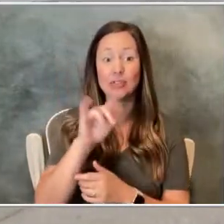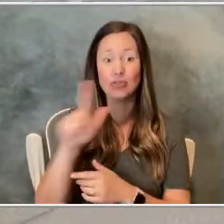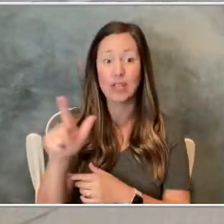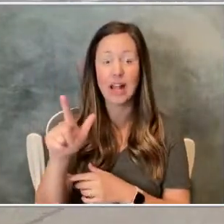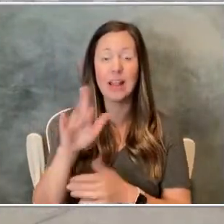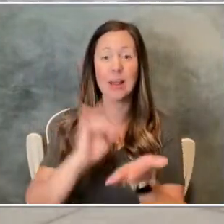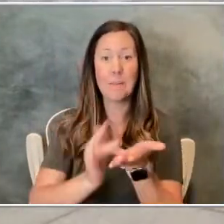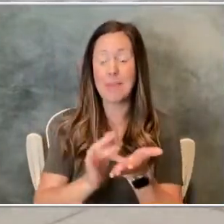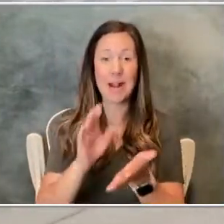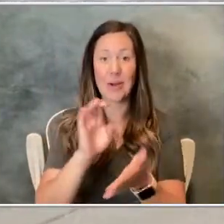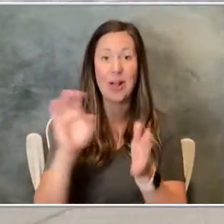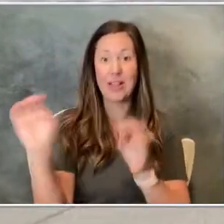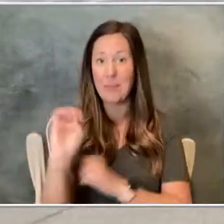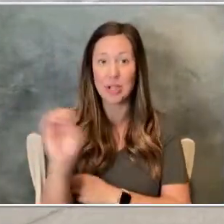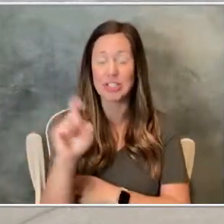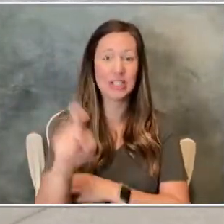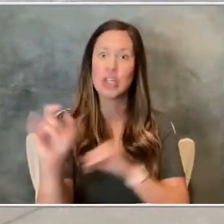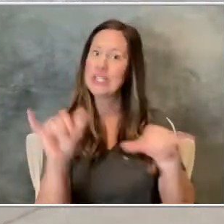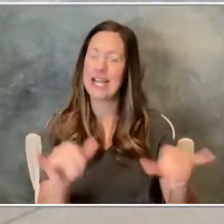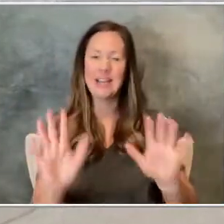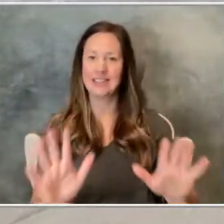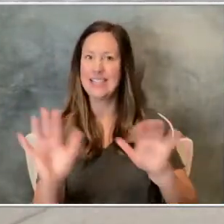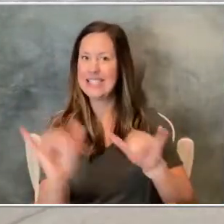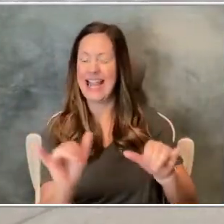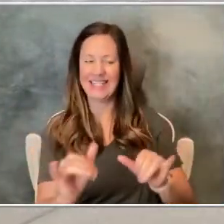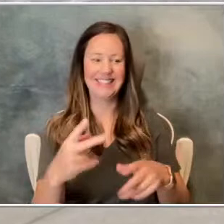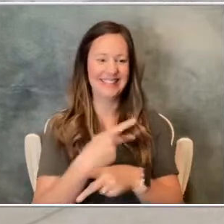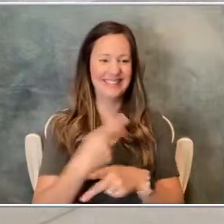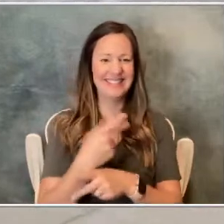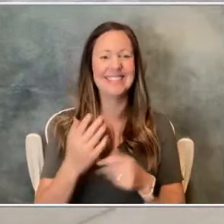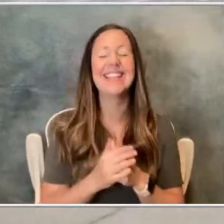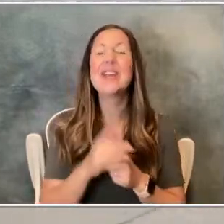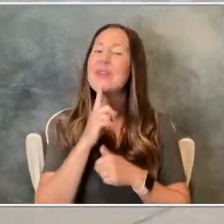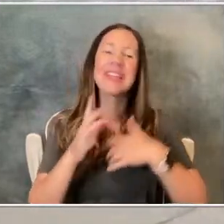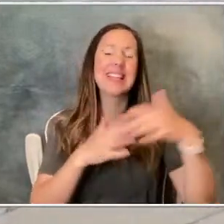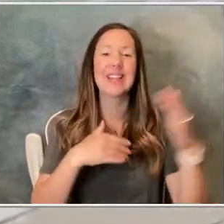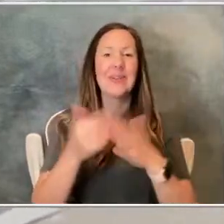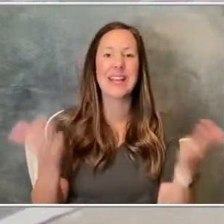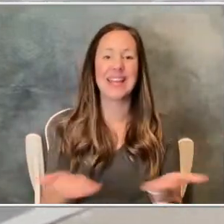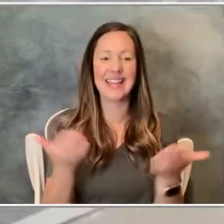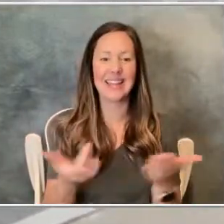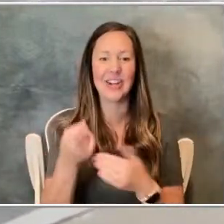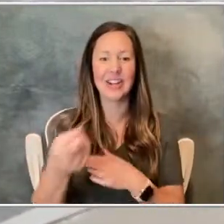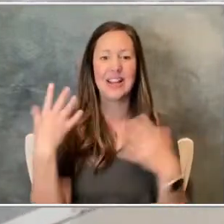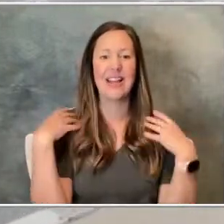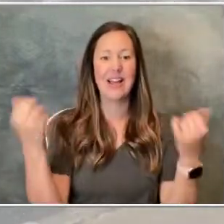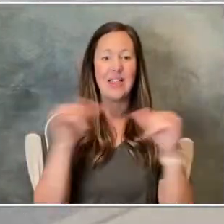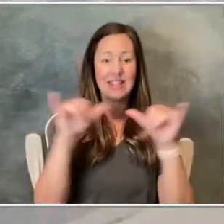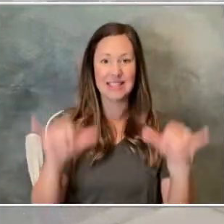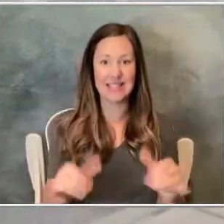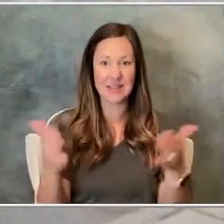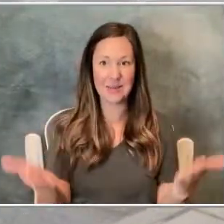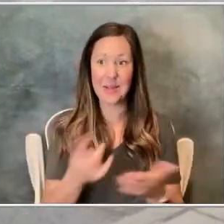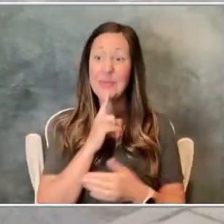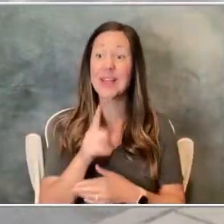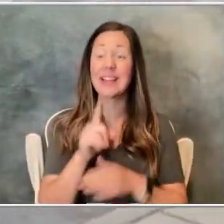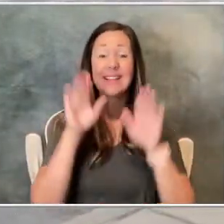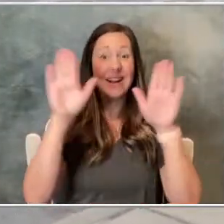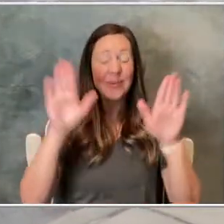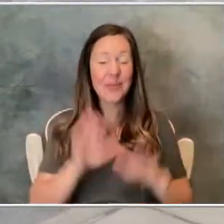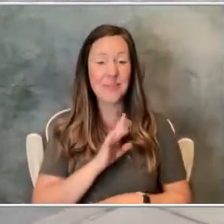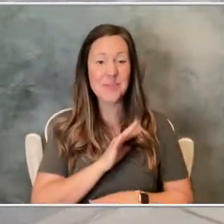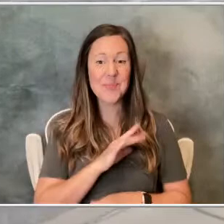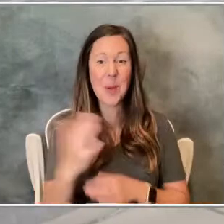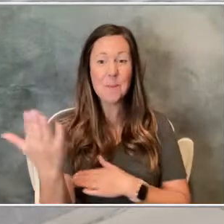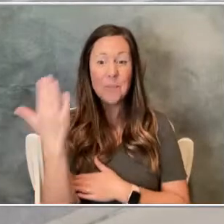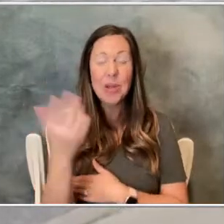think you should stay in the set. We'll figure something out here. Okay. We are here outside the health system. Such an incredible morning. It is